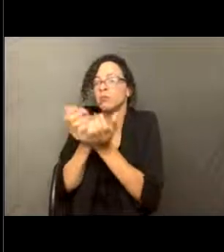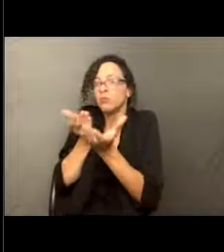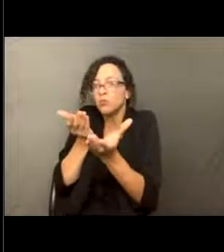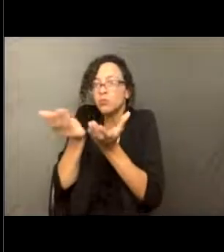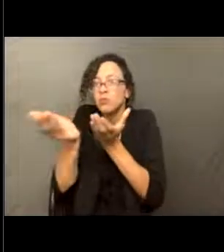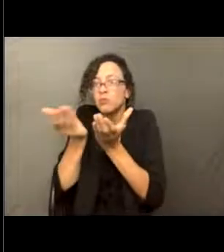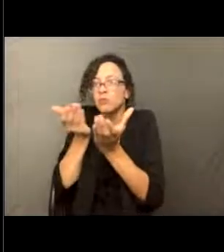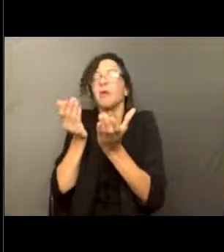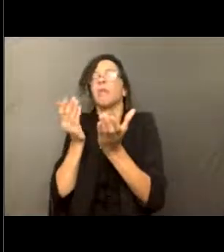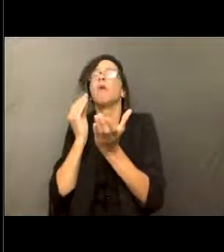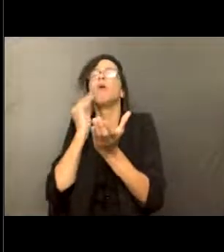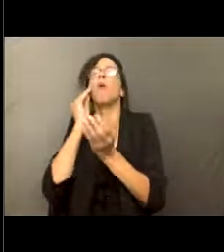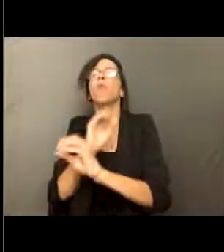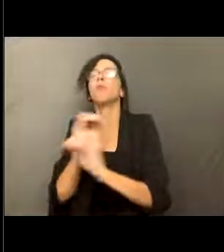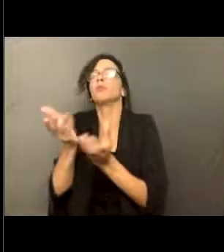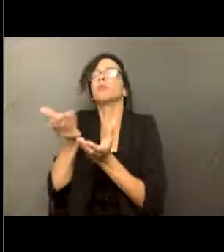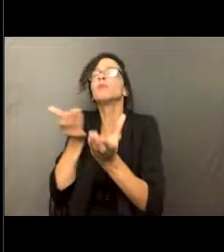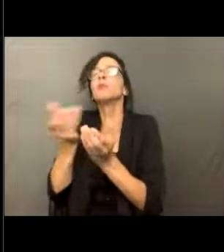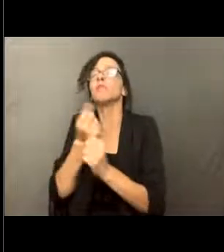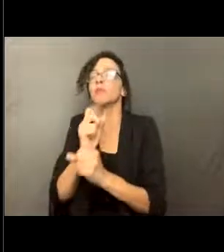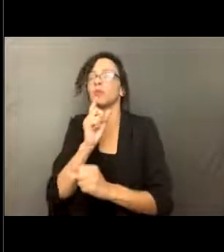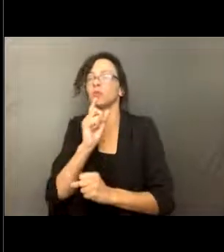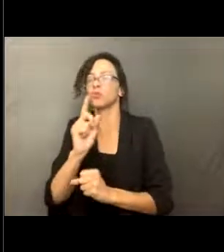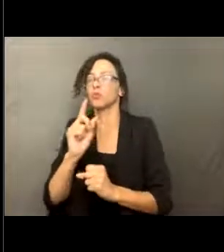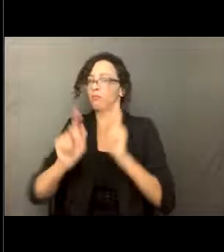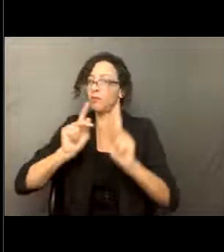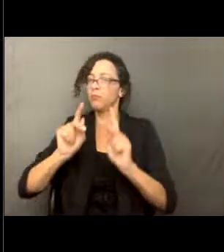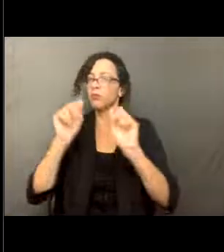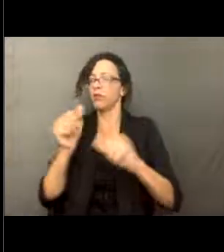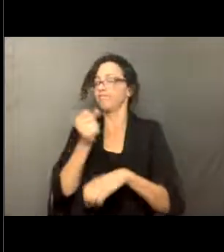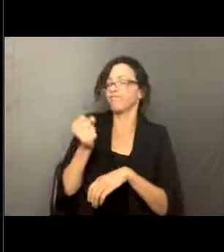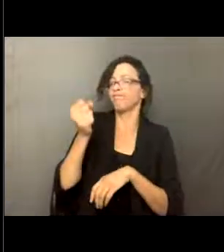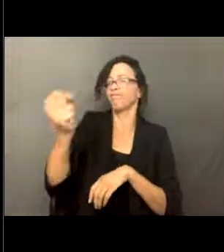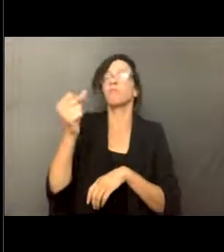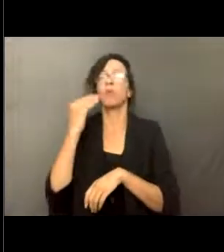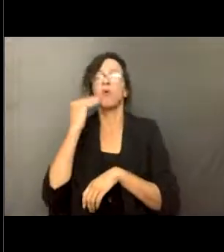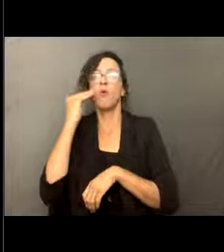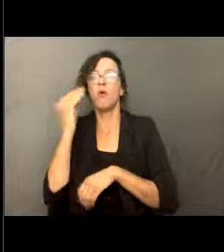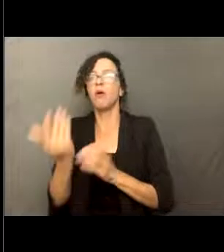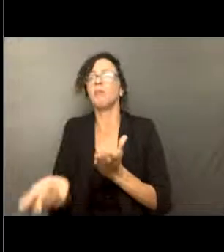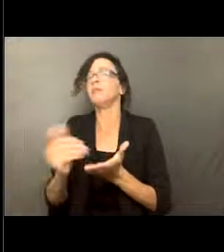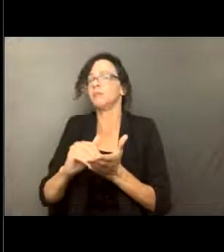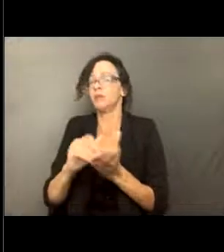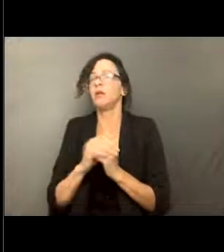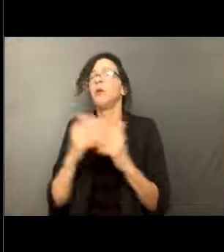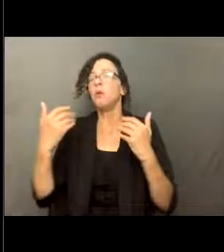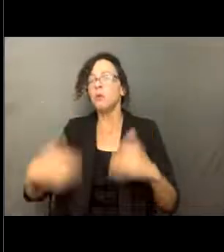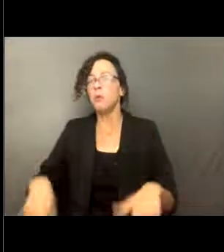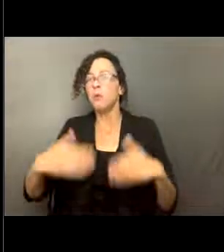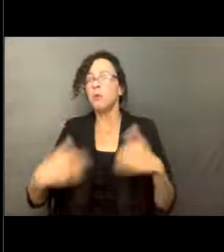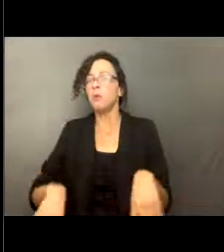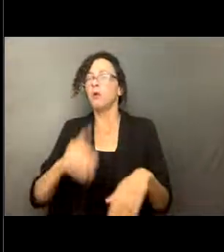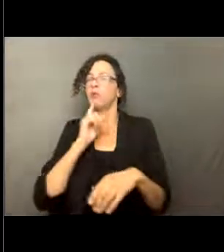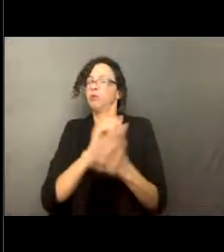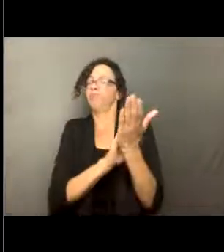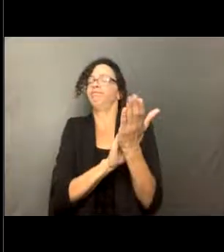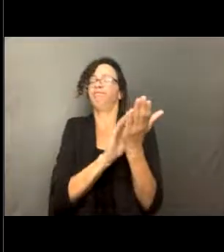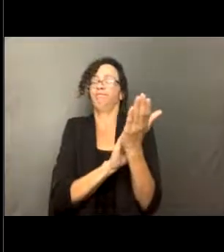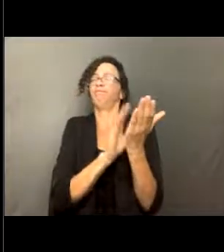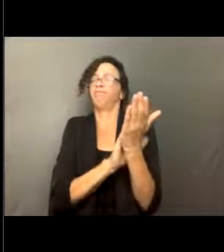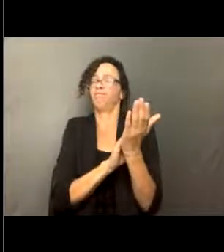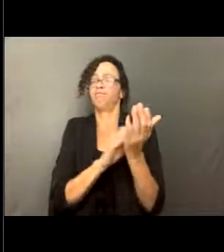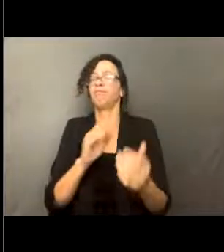people is really, really commendable. And I think it's one of the most effective programs that